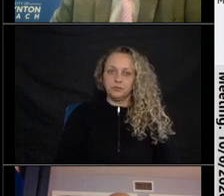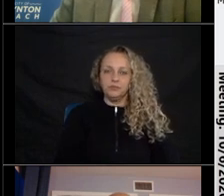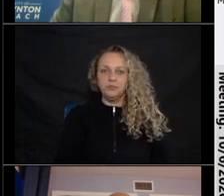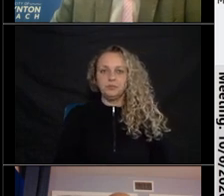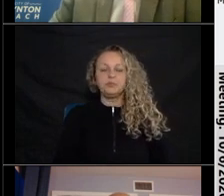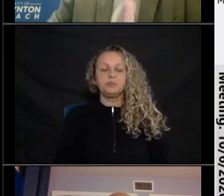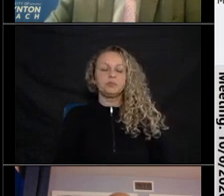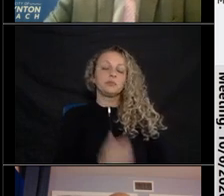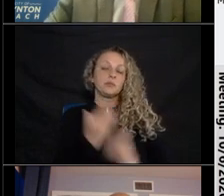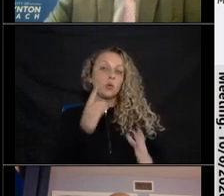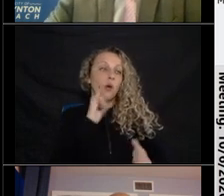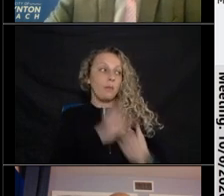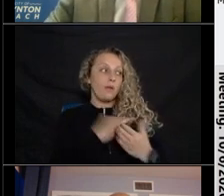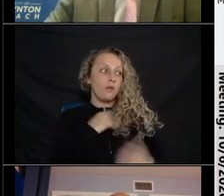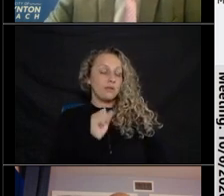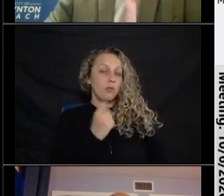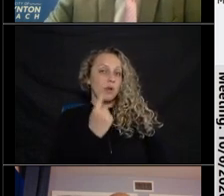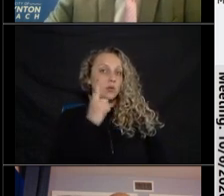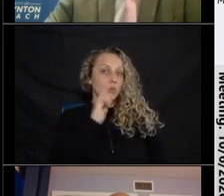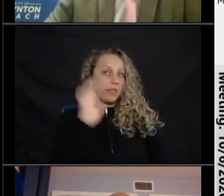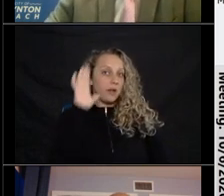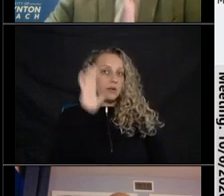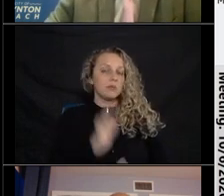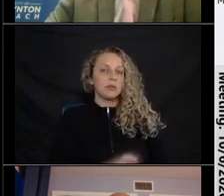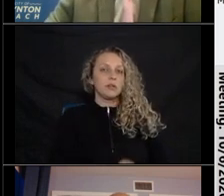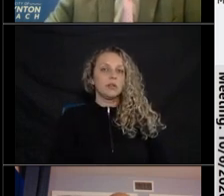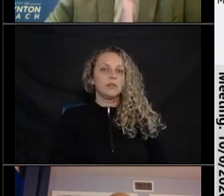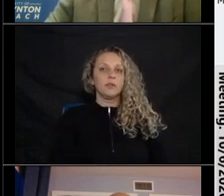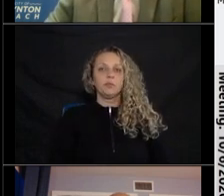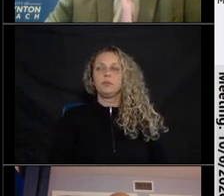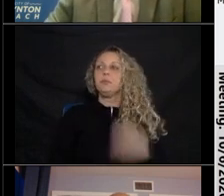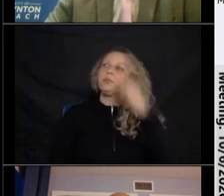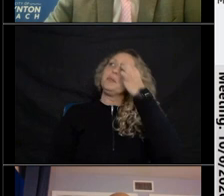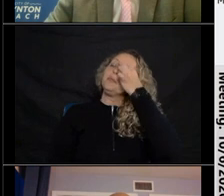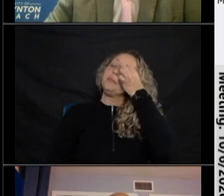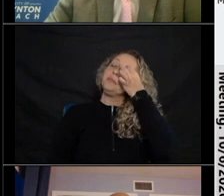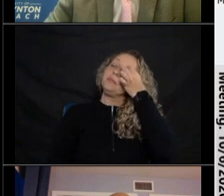And so I believe we have someone else with their hand raised.